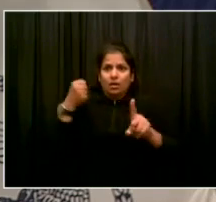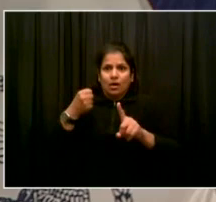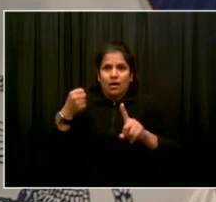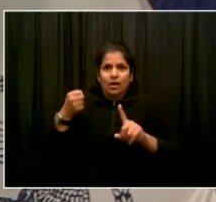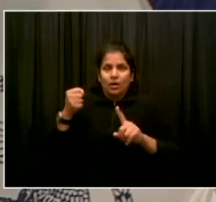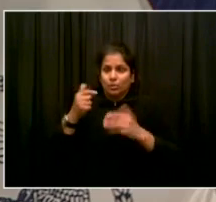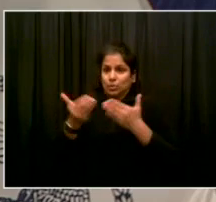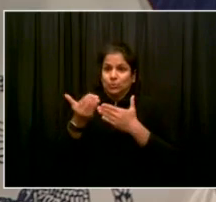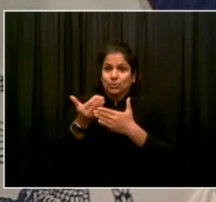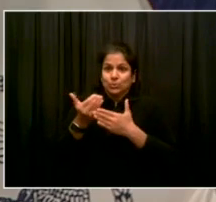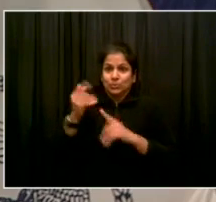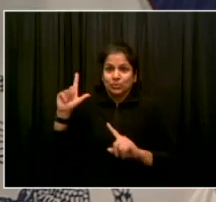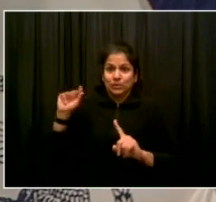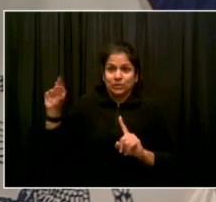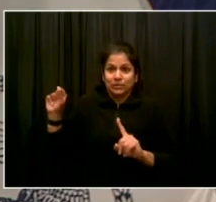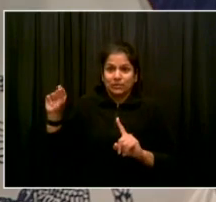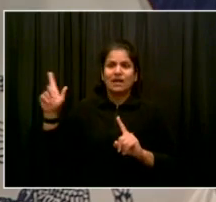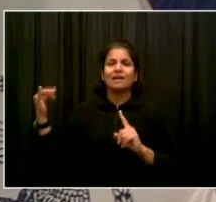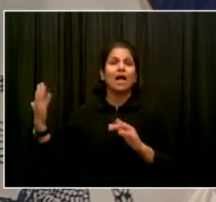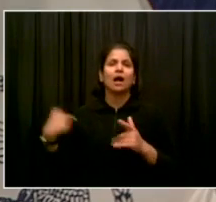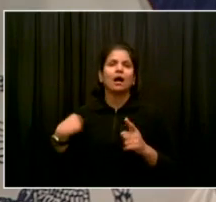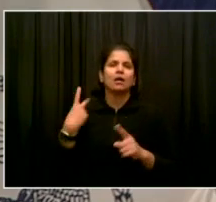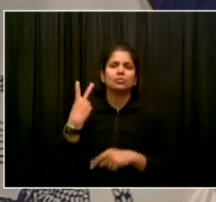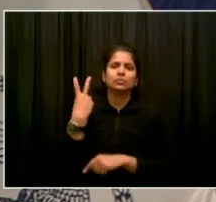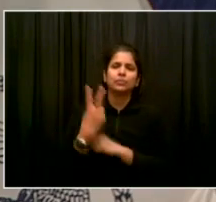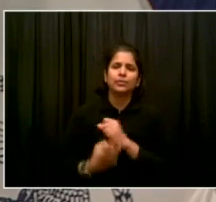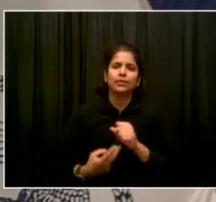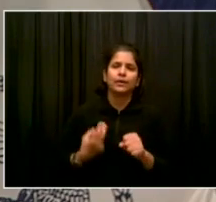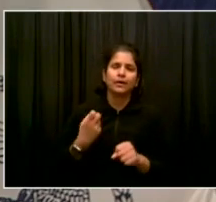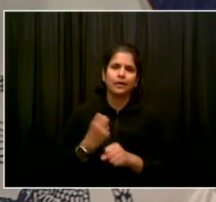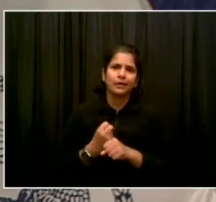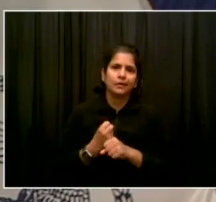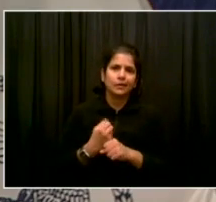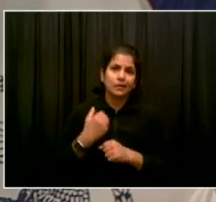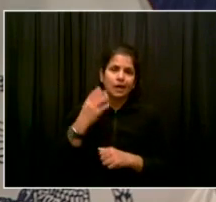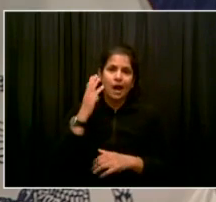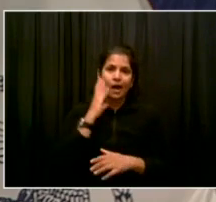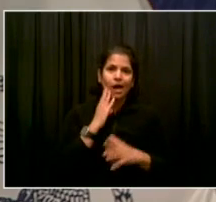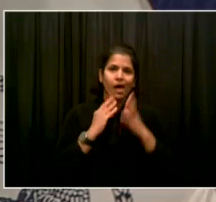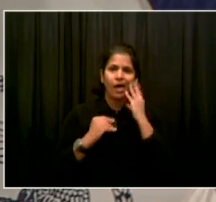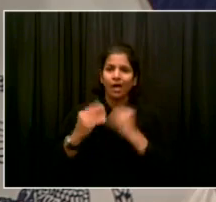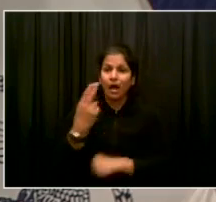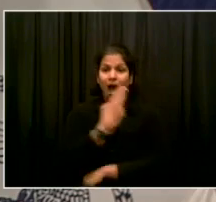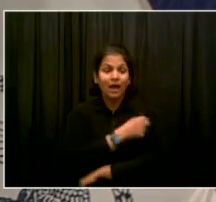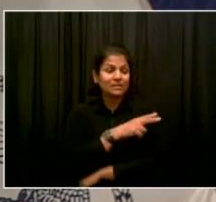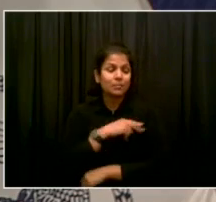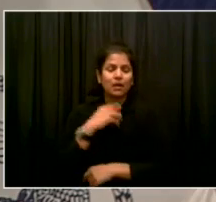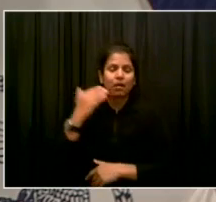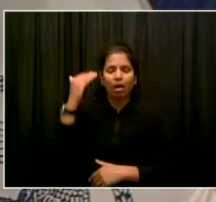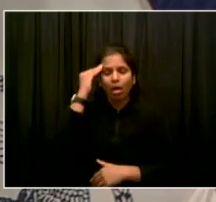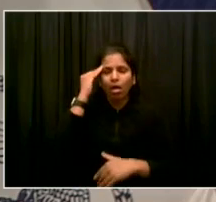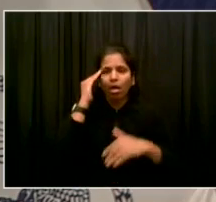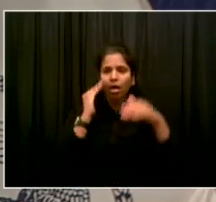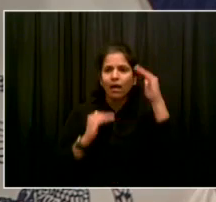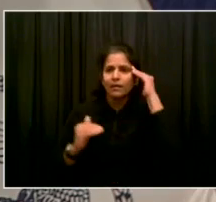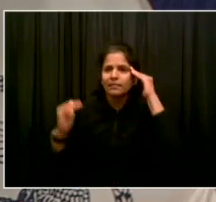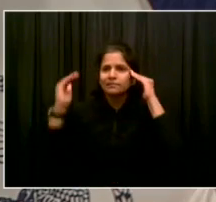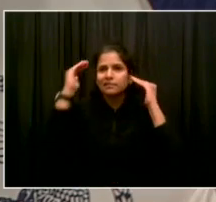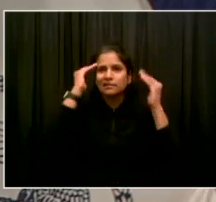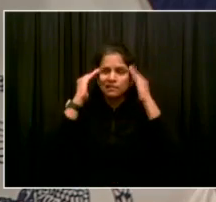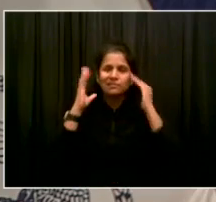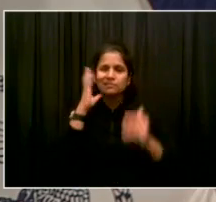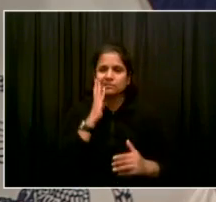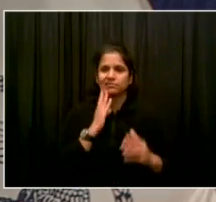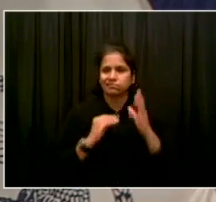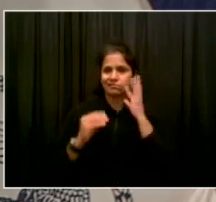know how to handle COVID in so many ways better than before. We have vaccination on a vast level and growing. It is an